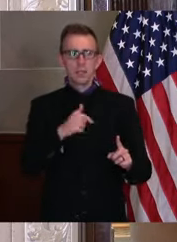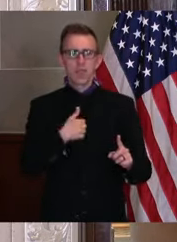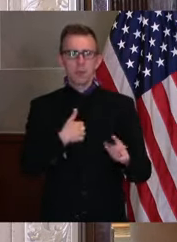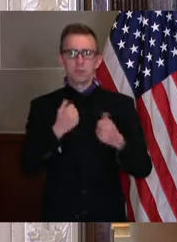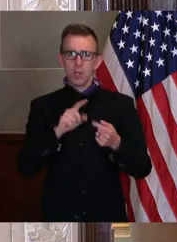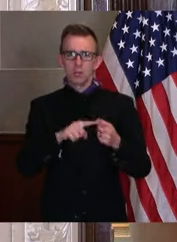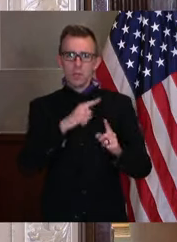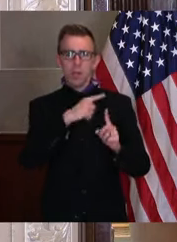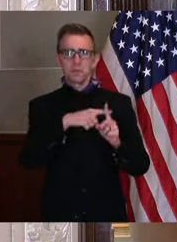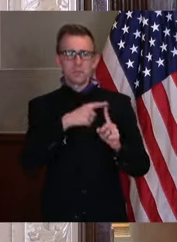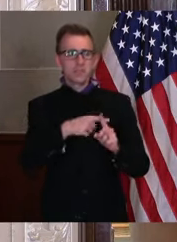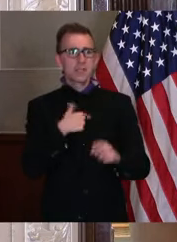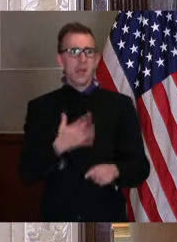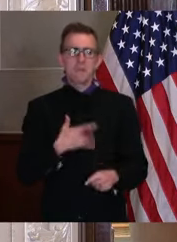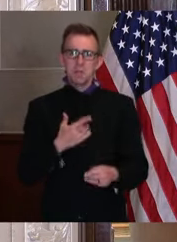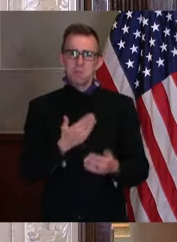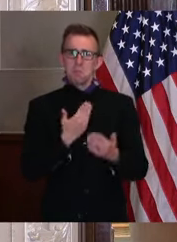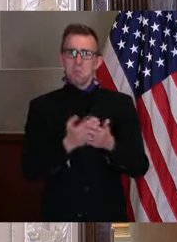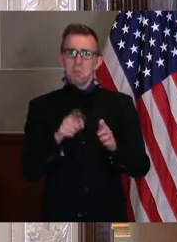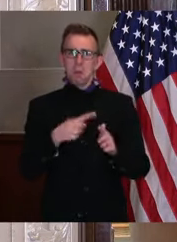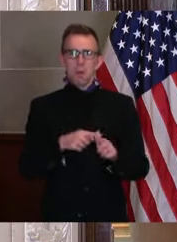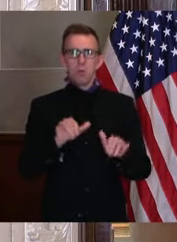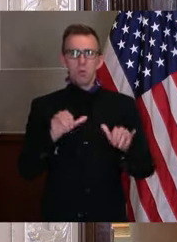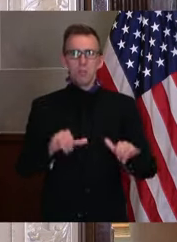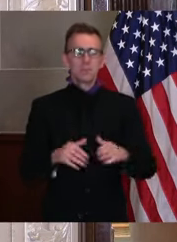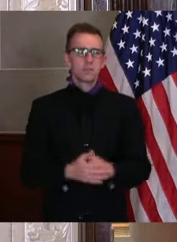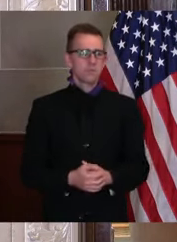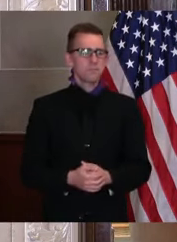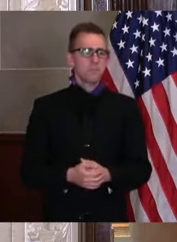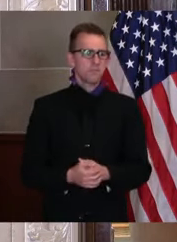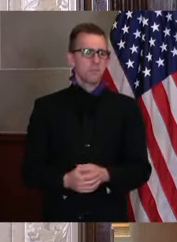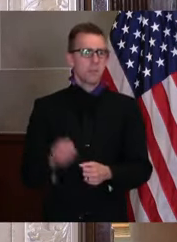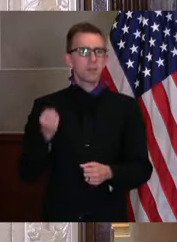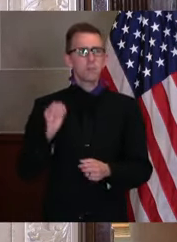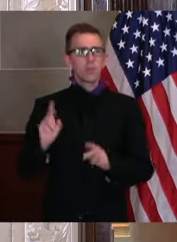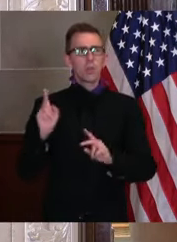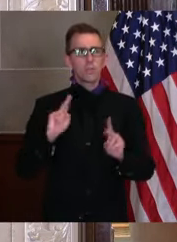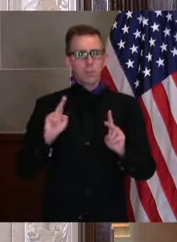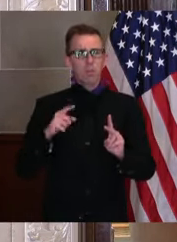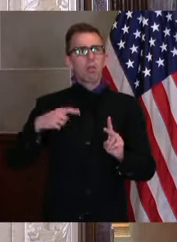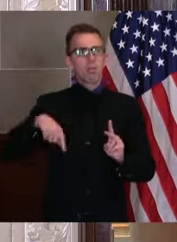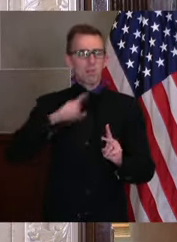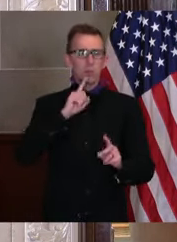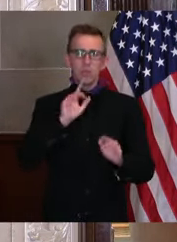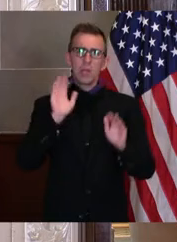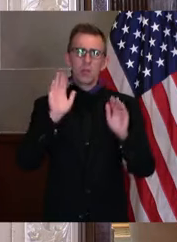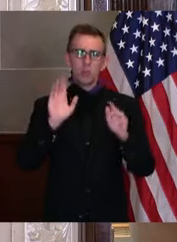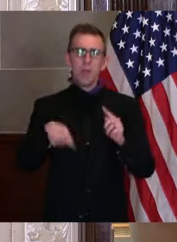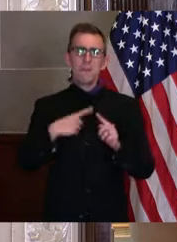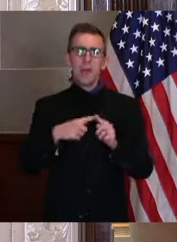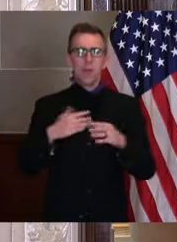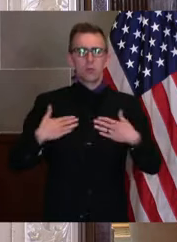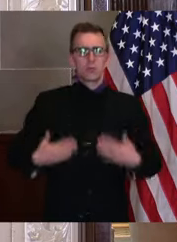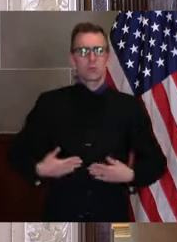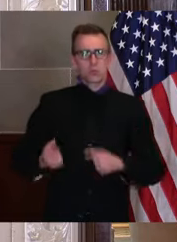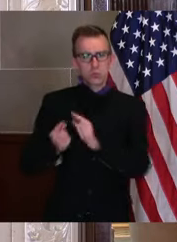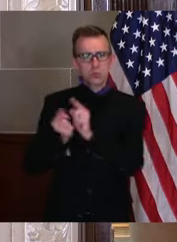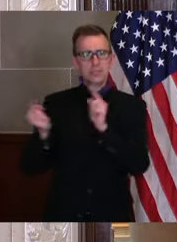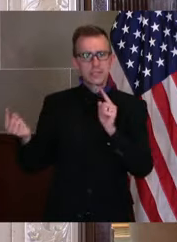I feel good. As the governor said, I think Missourians have been great about social